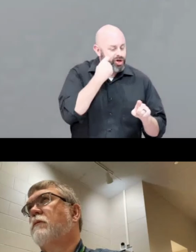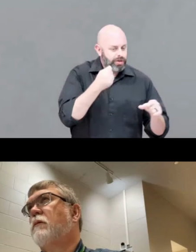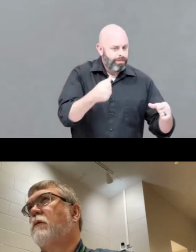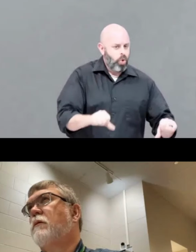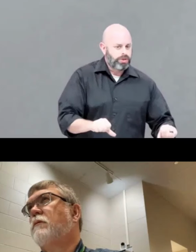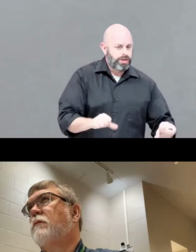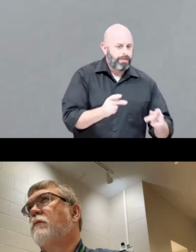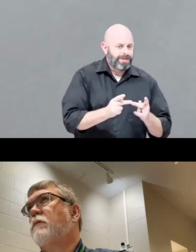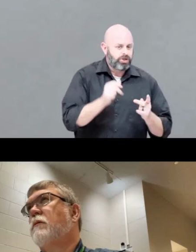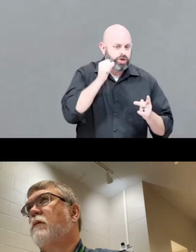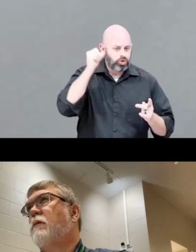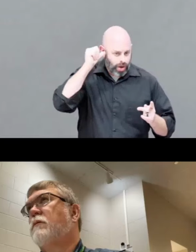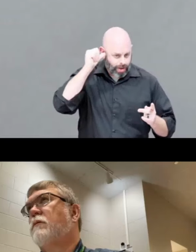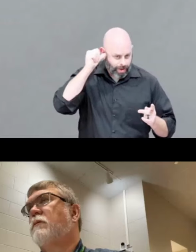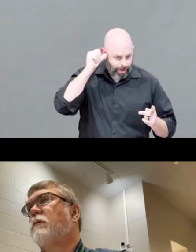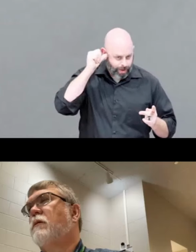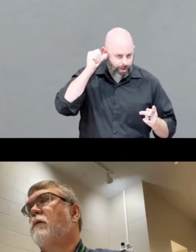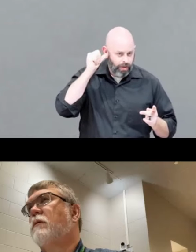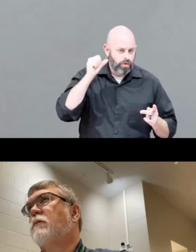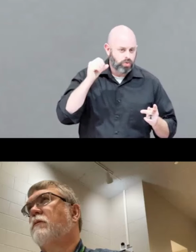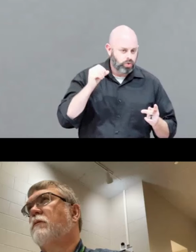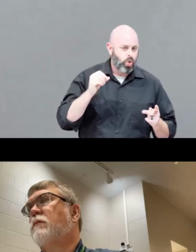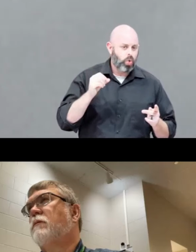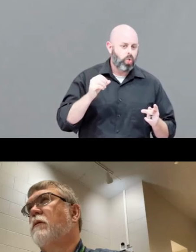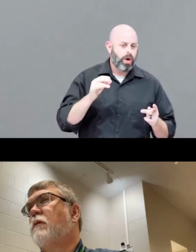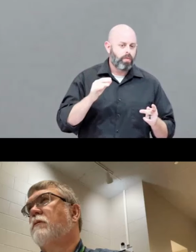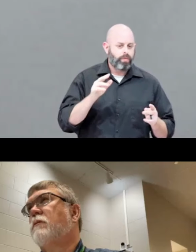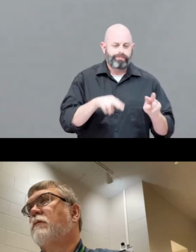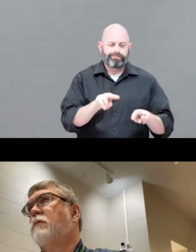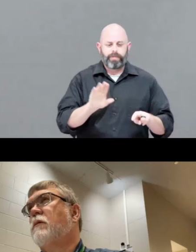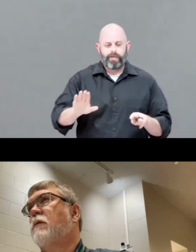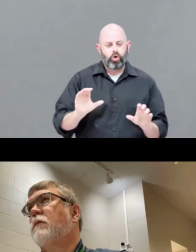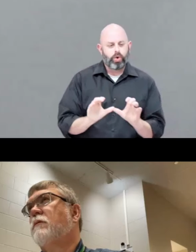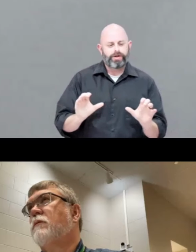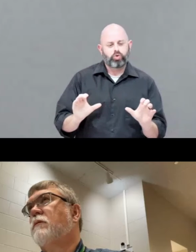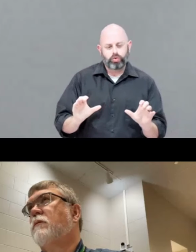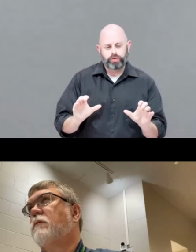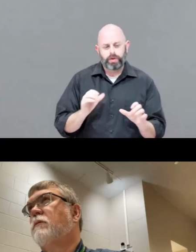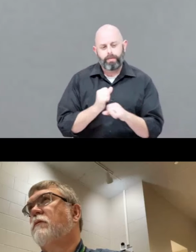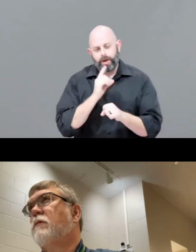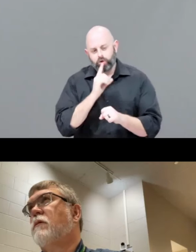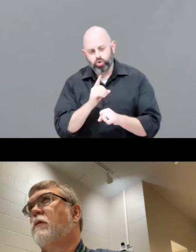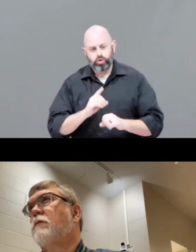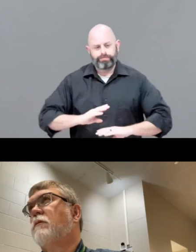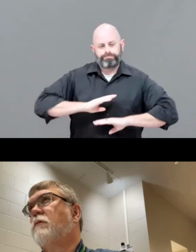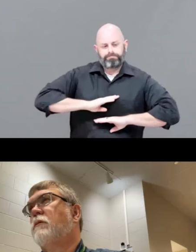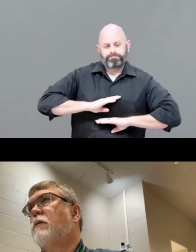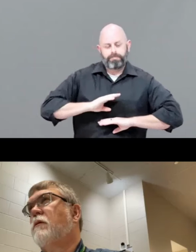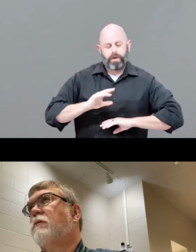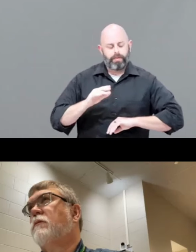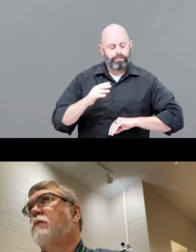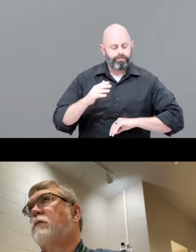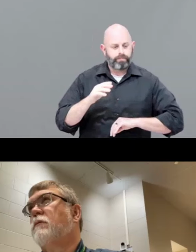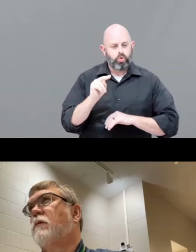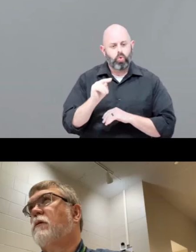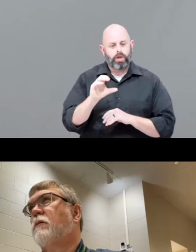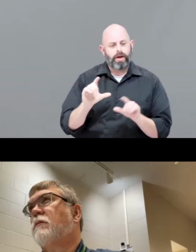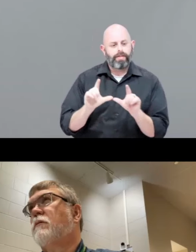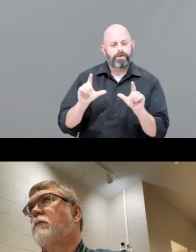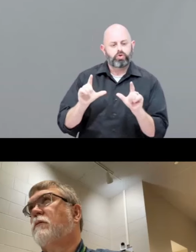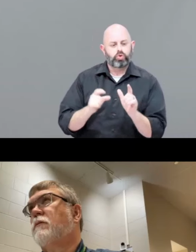the position yesterday. So we've got to look at the credentials and make sure that they meet the North Carolina